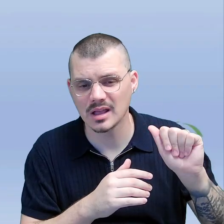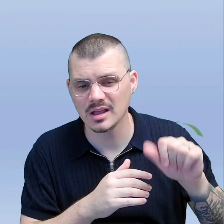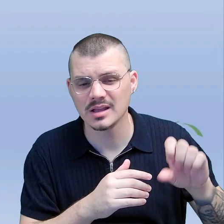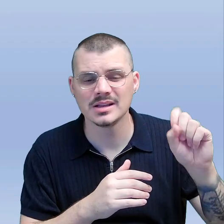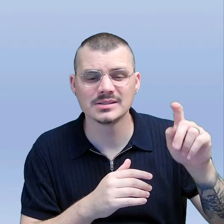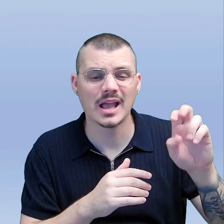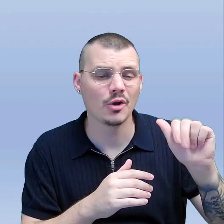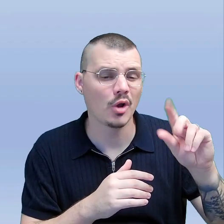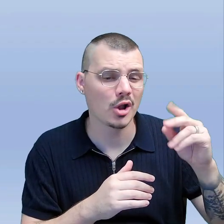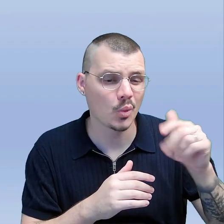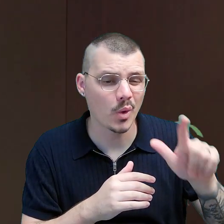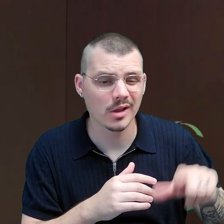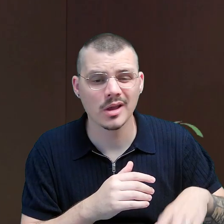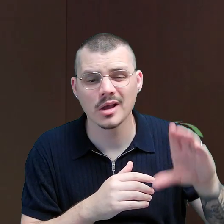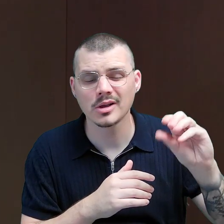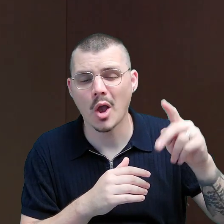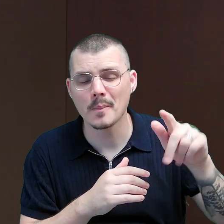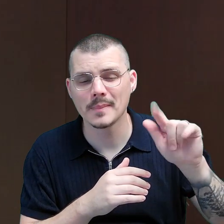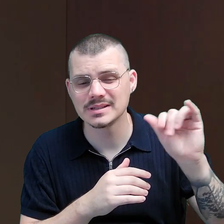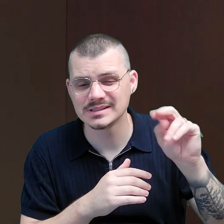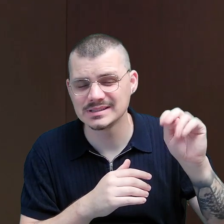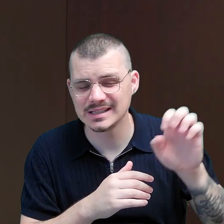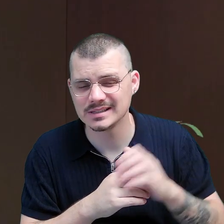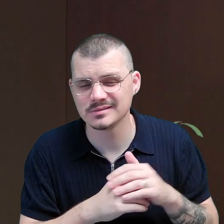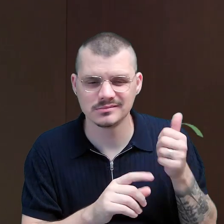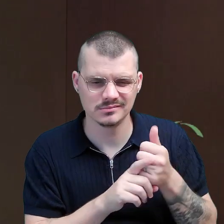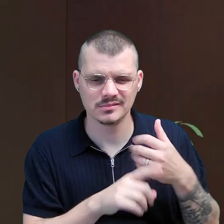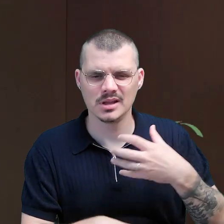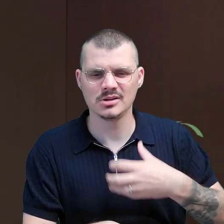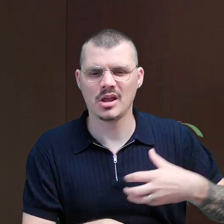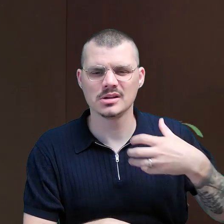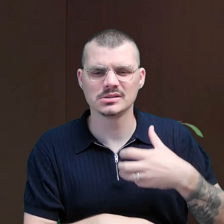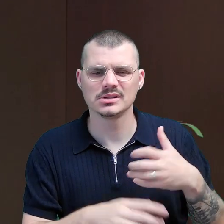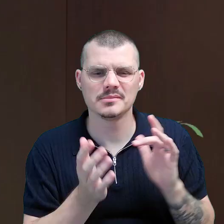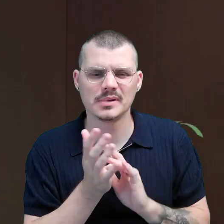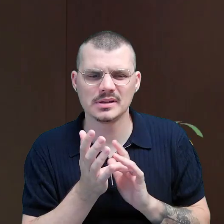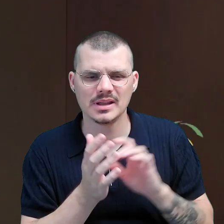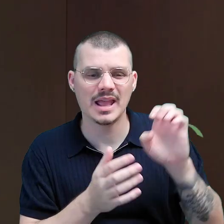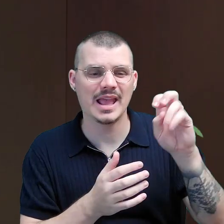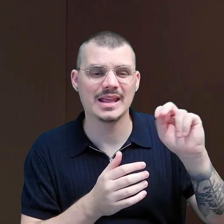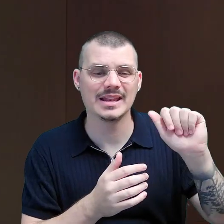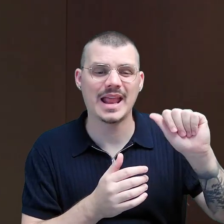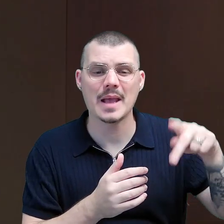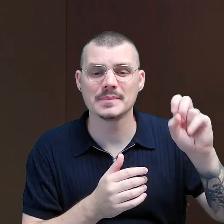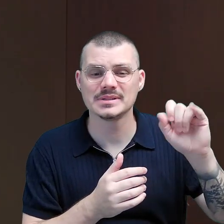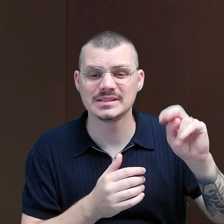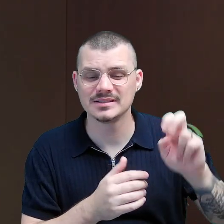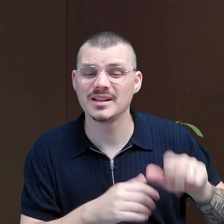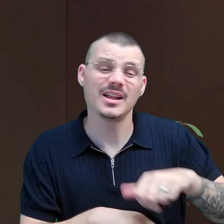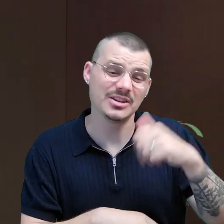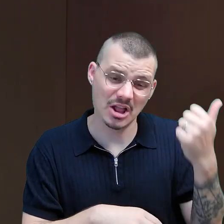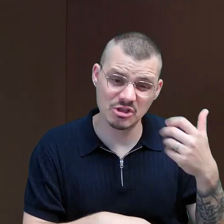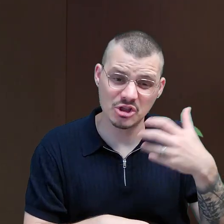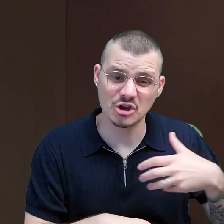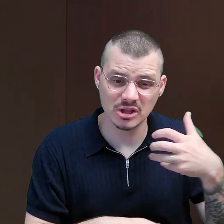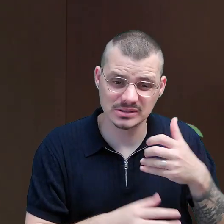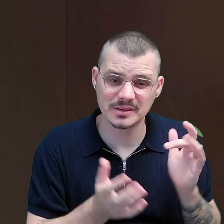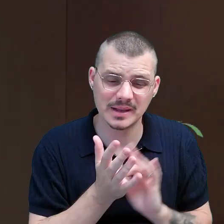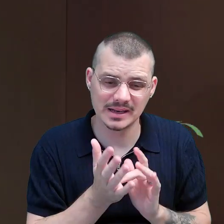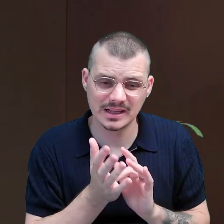Seroquel, Compazine, it's a nausea medicine, Inapsine, another nausea medicine,